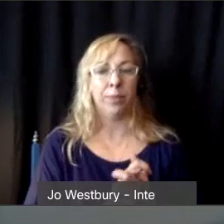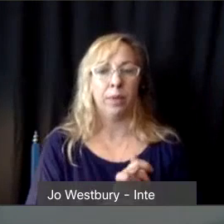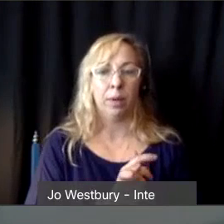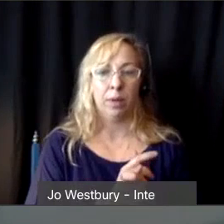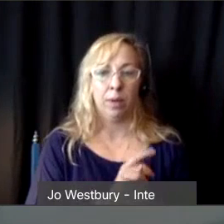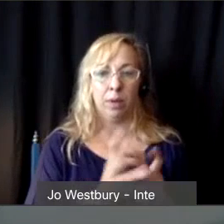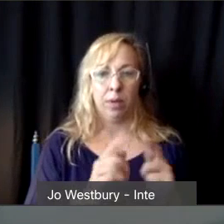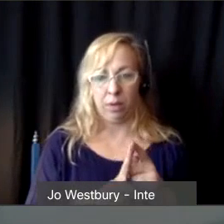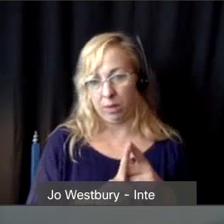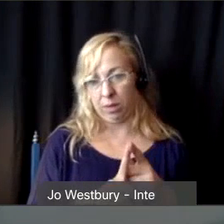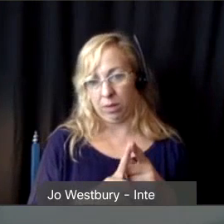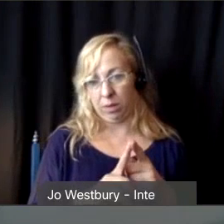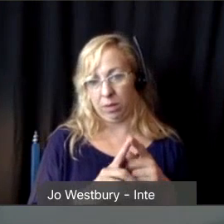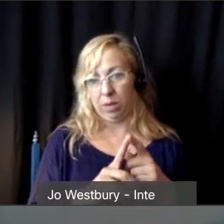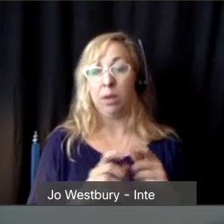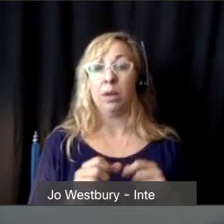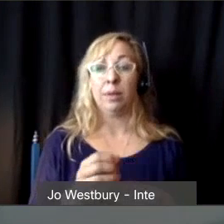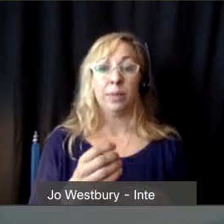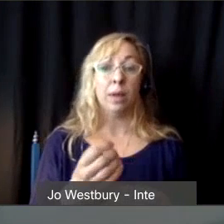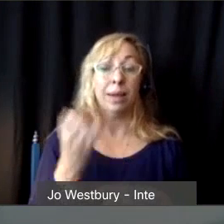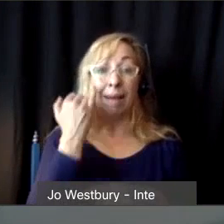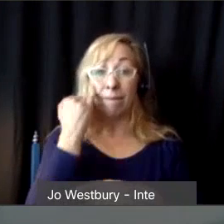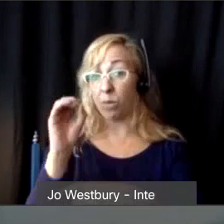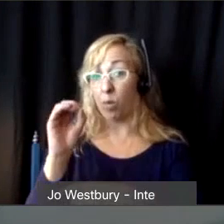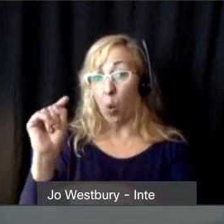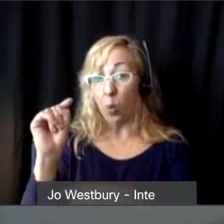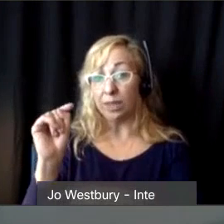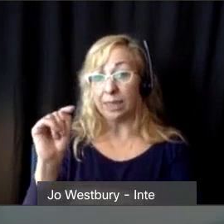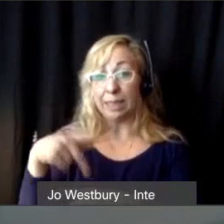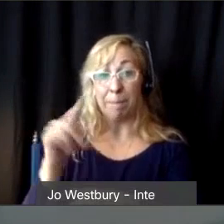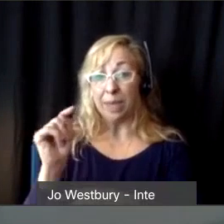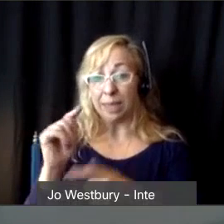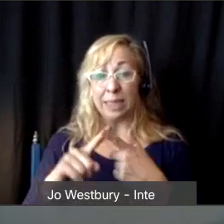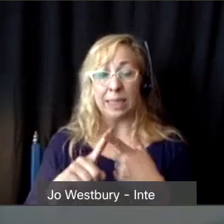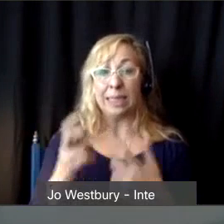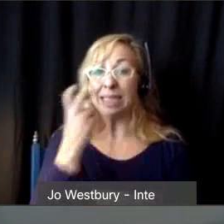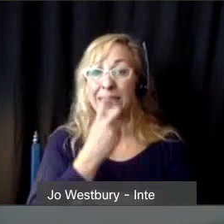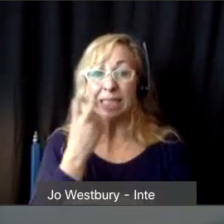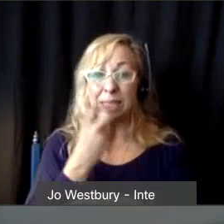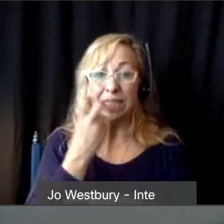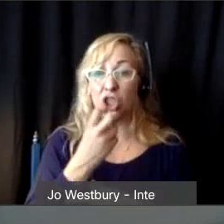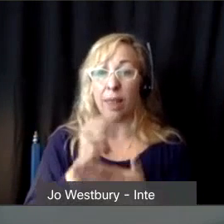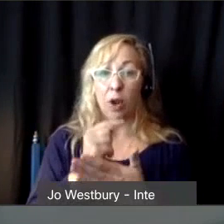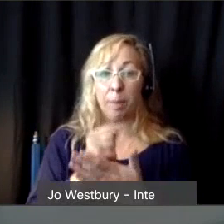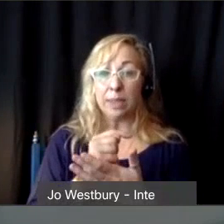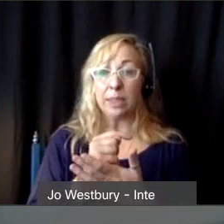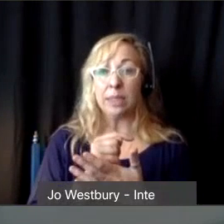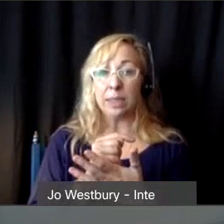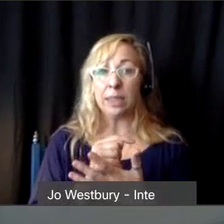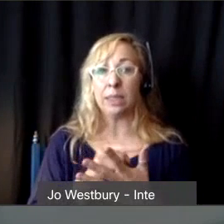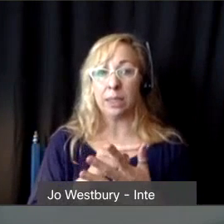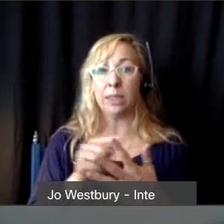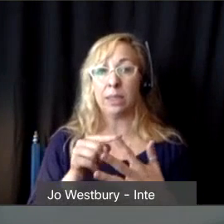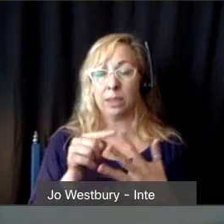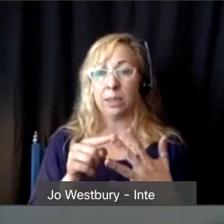this service are your occupational therapist, your physical therapist, your speech and hearing language therapist, and assistive